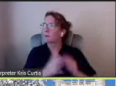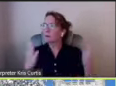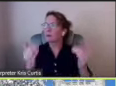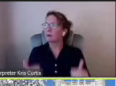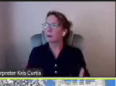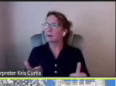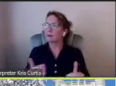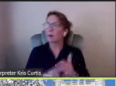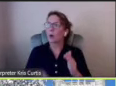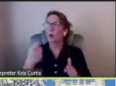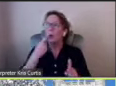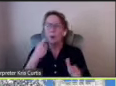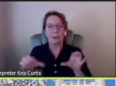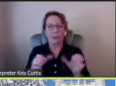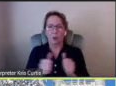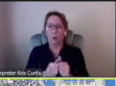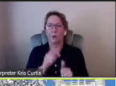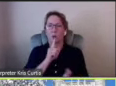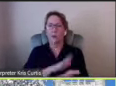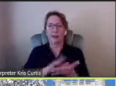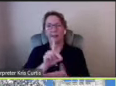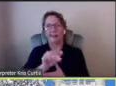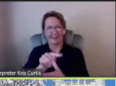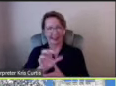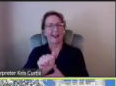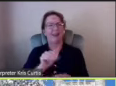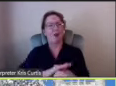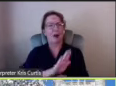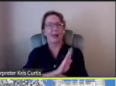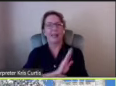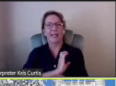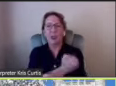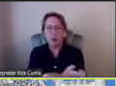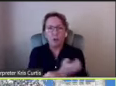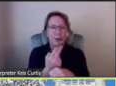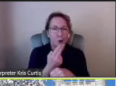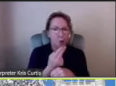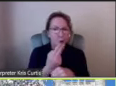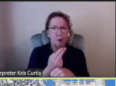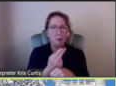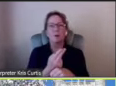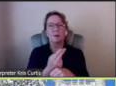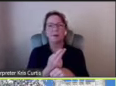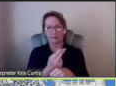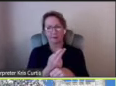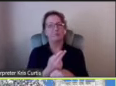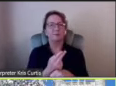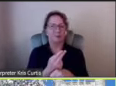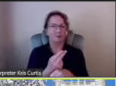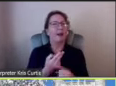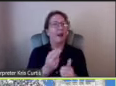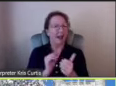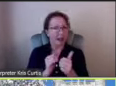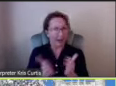recently done with a very nice data set on energy use, looking at intra-urban inequality. And the bottom line is